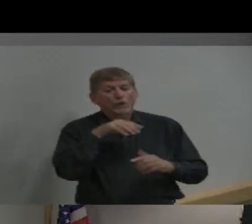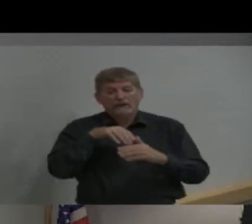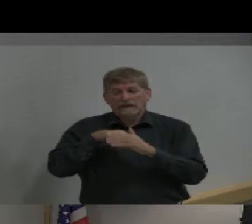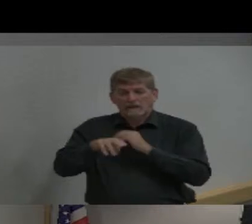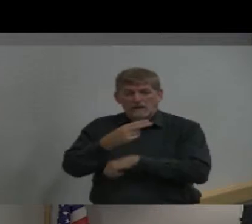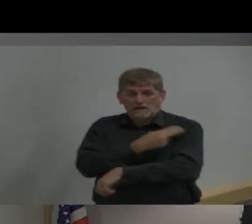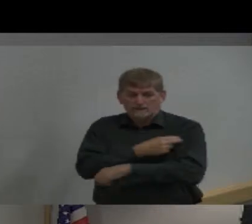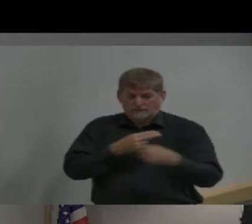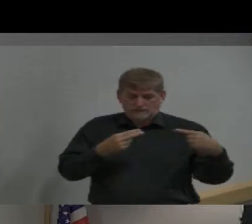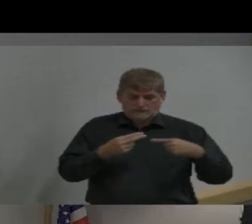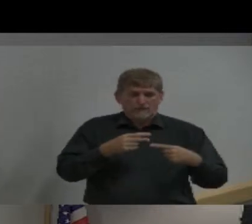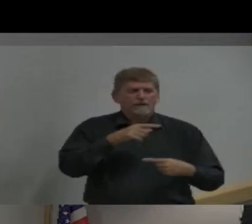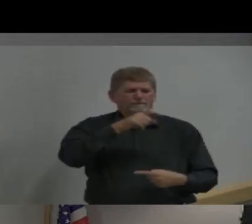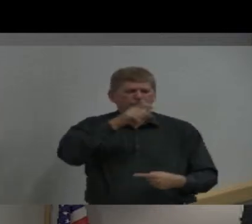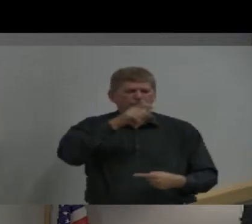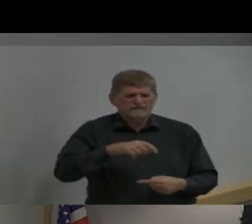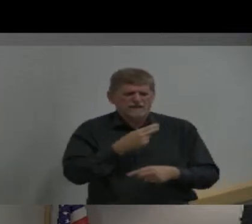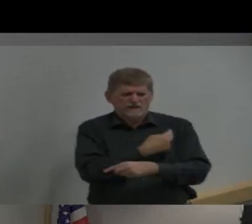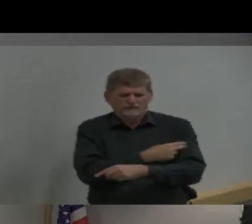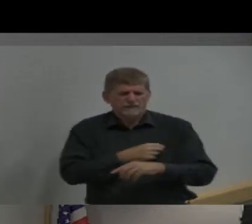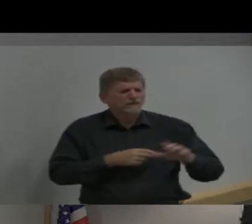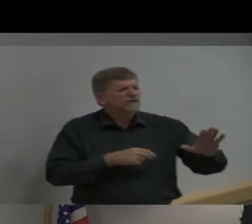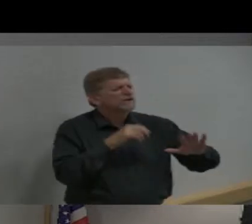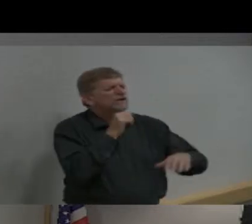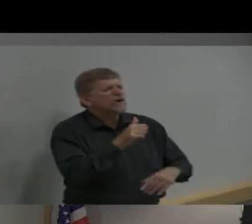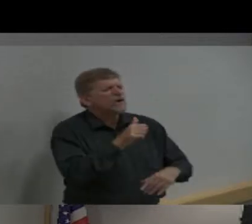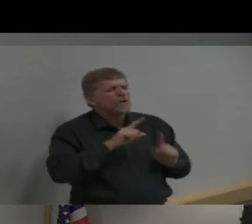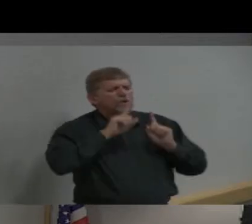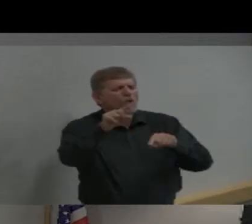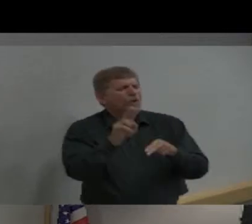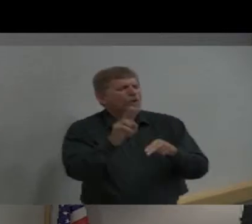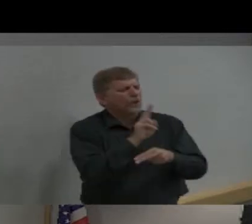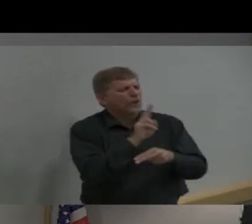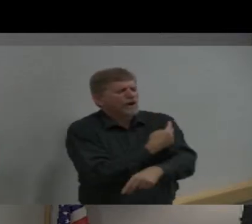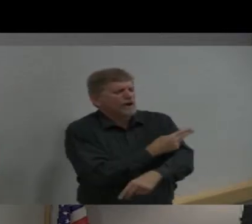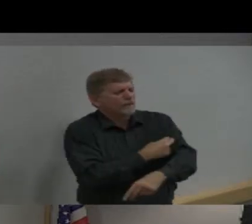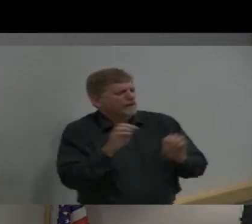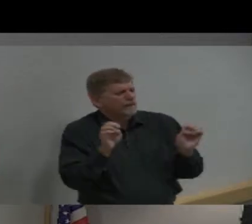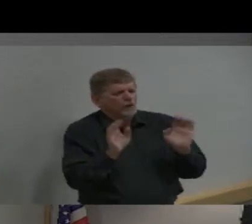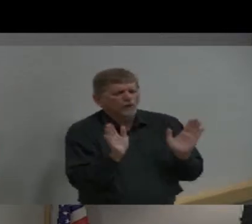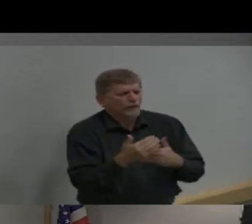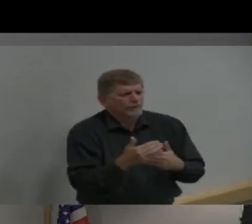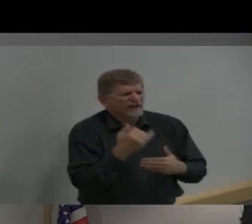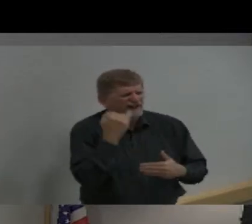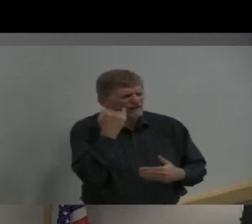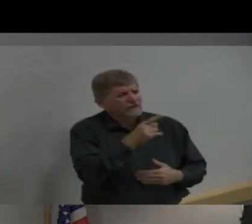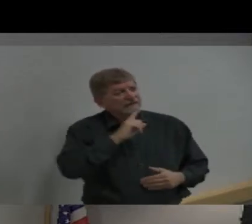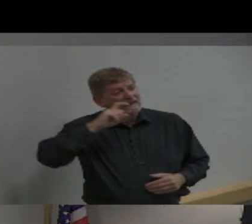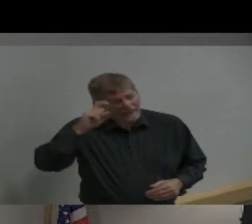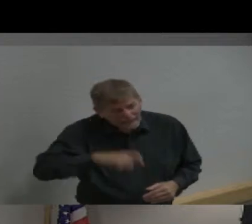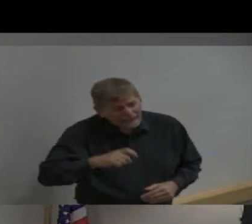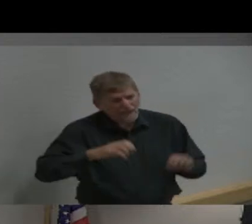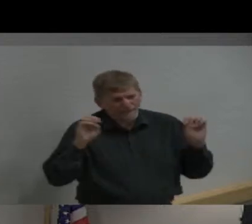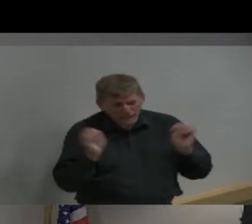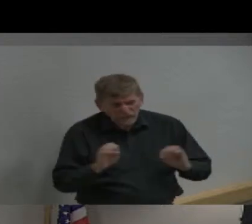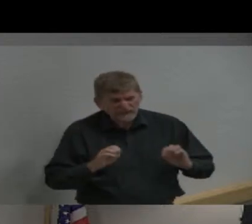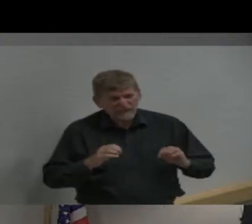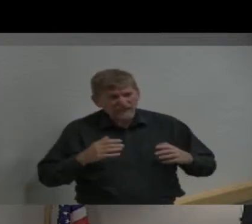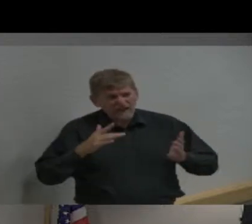encourage people not to come to the emergency department unless you really need emergency medical care. There are ways